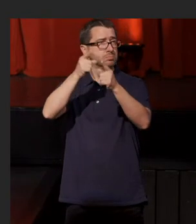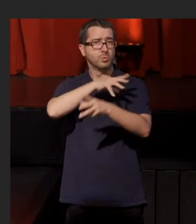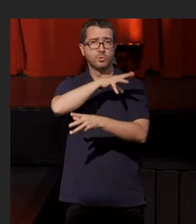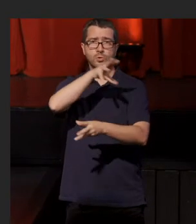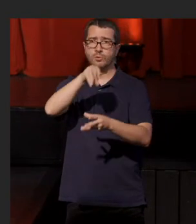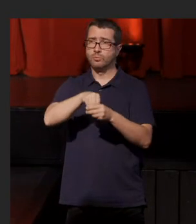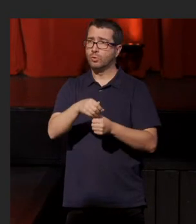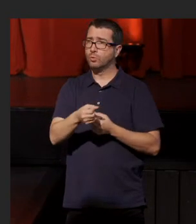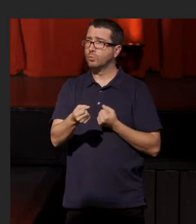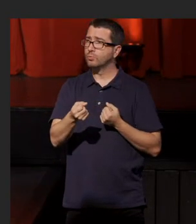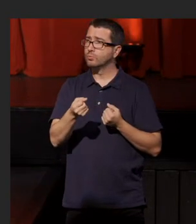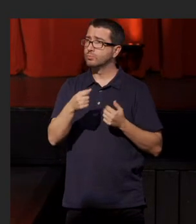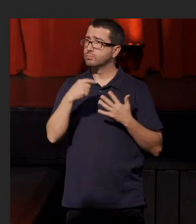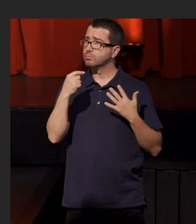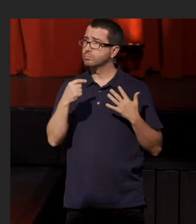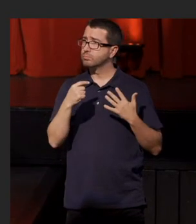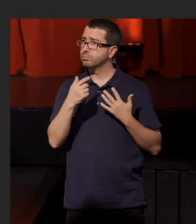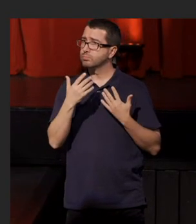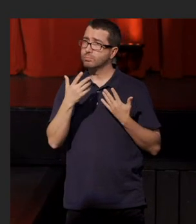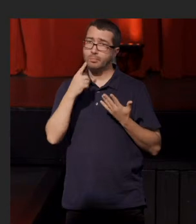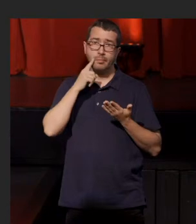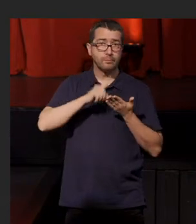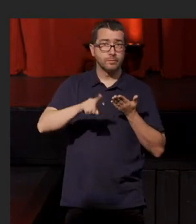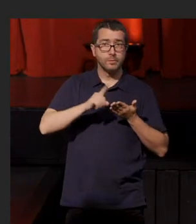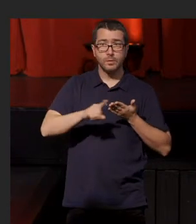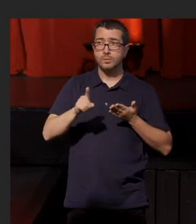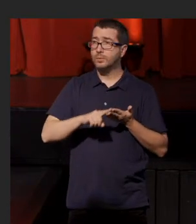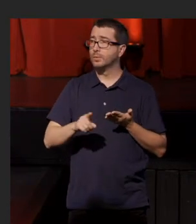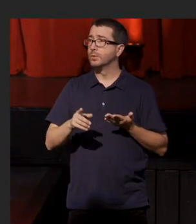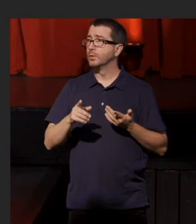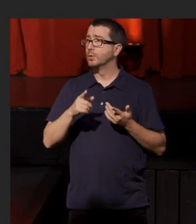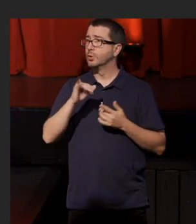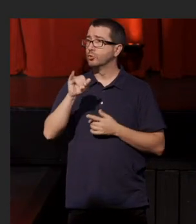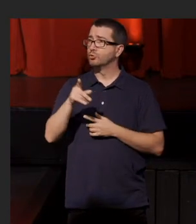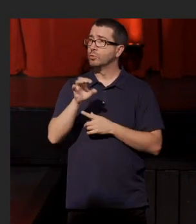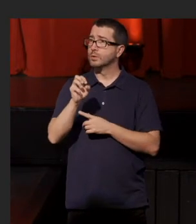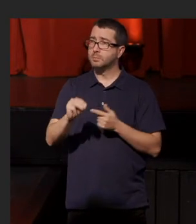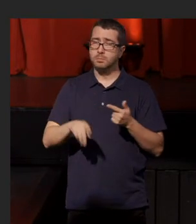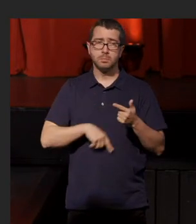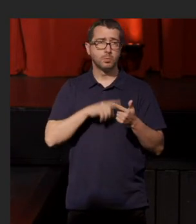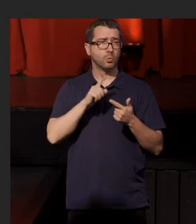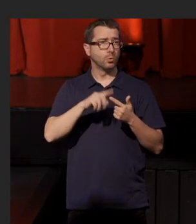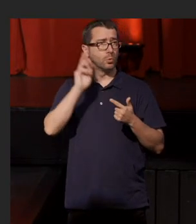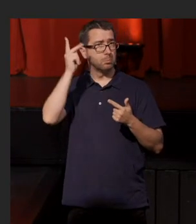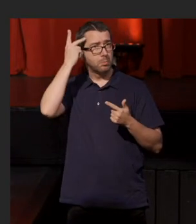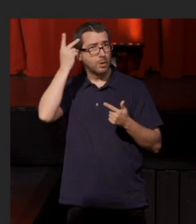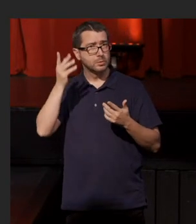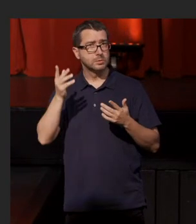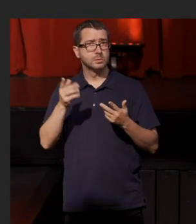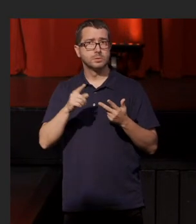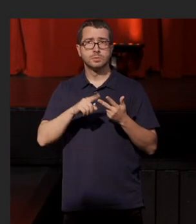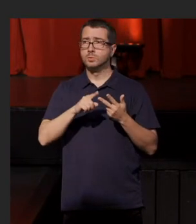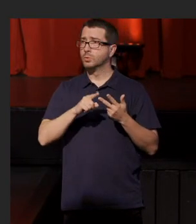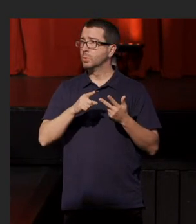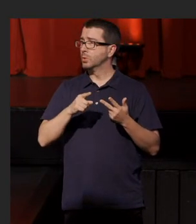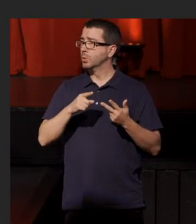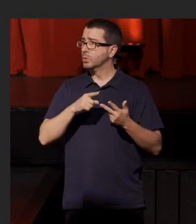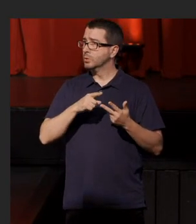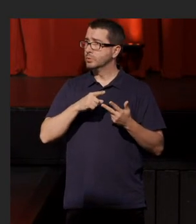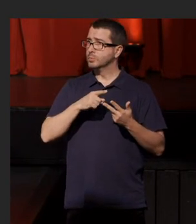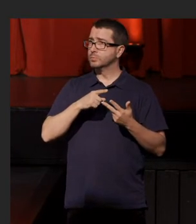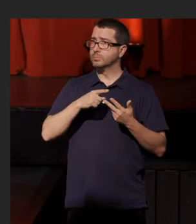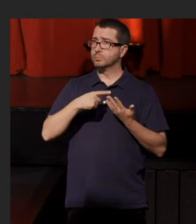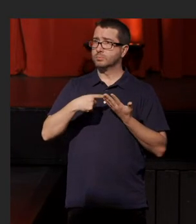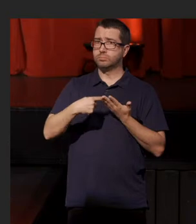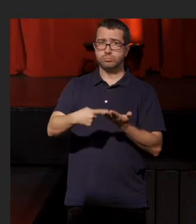things, investigative journalism, or politics in a different way, or creating, just in the conversations you have with each other, a